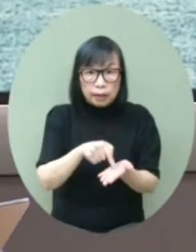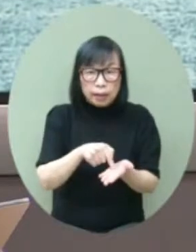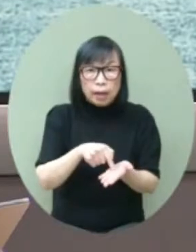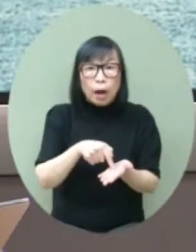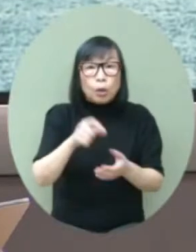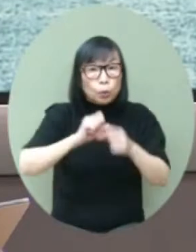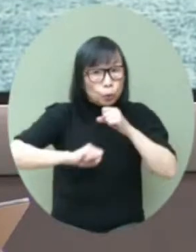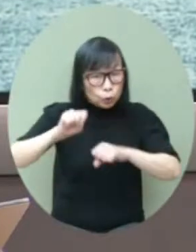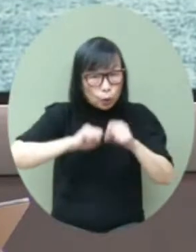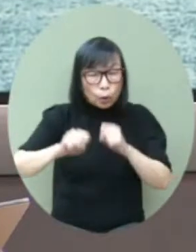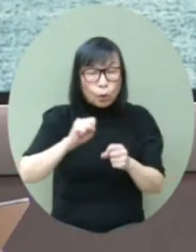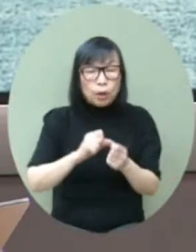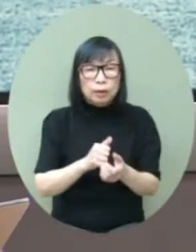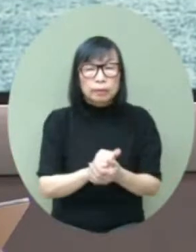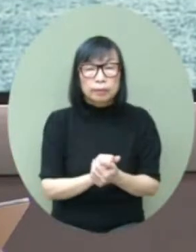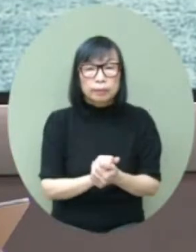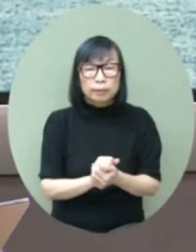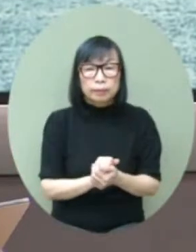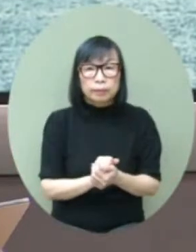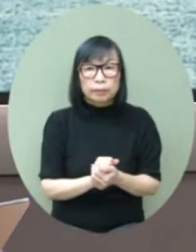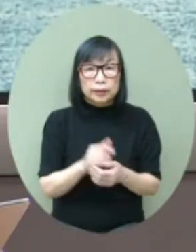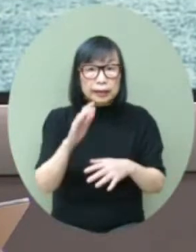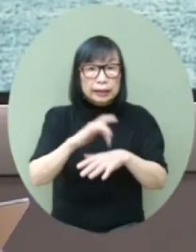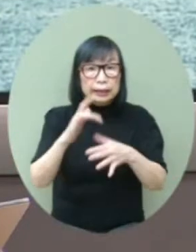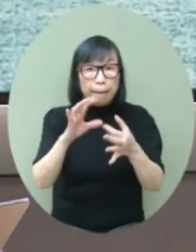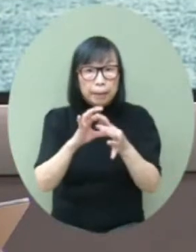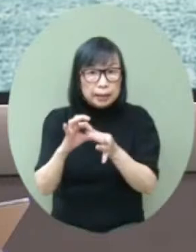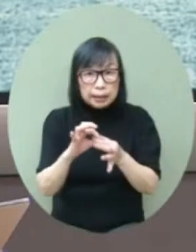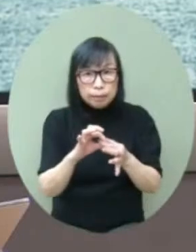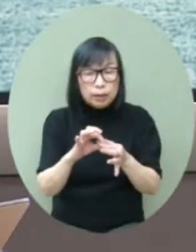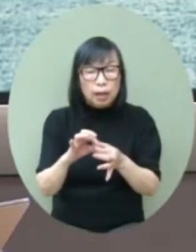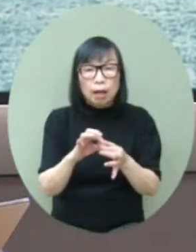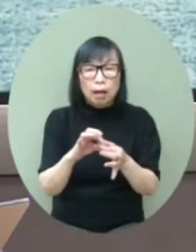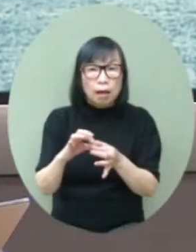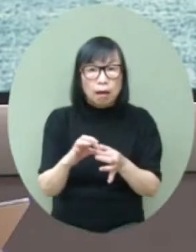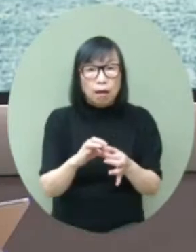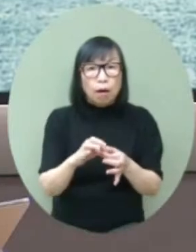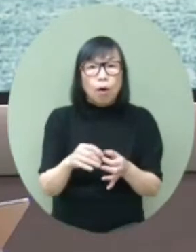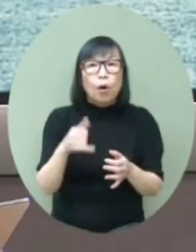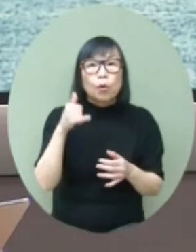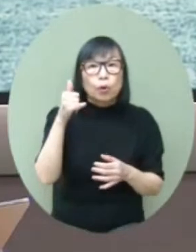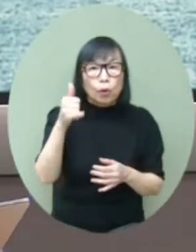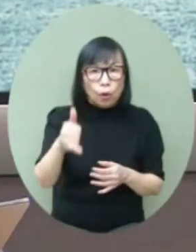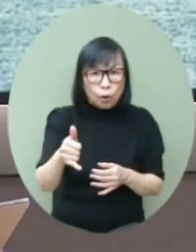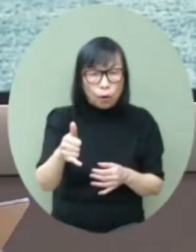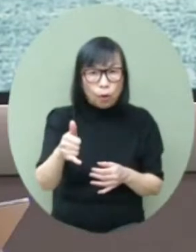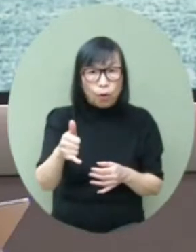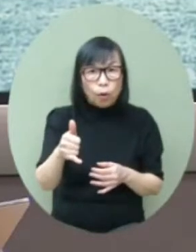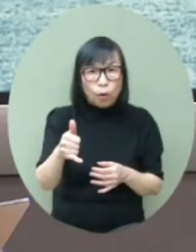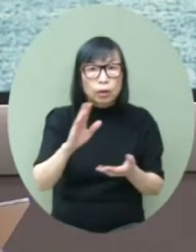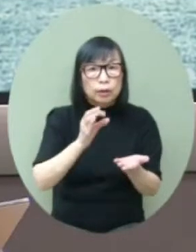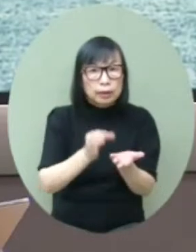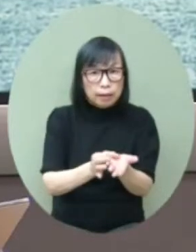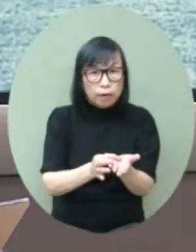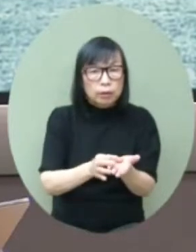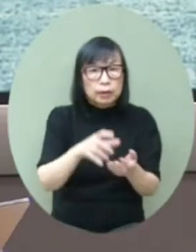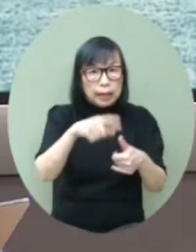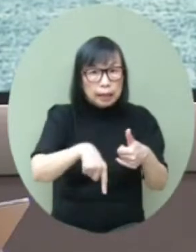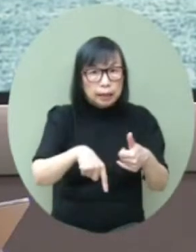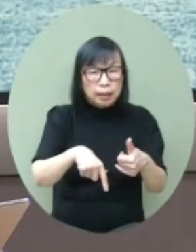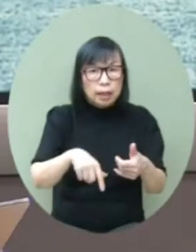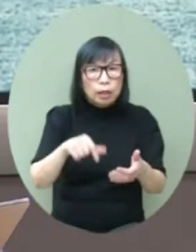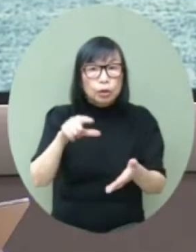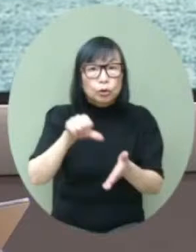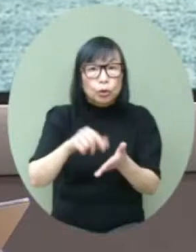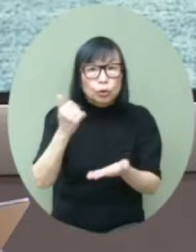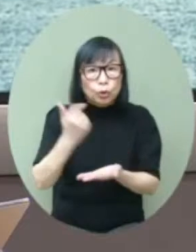based on the activities which took place at the time, the close contacts would be those who had been at